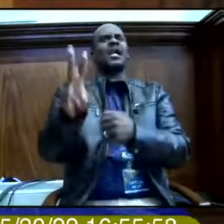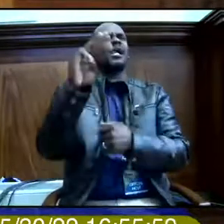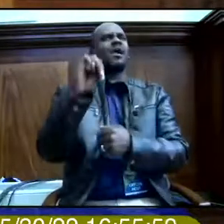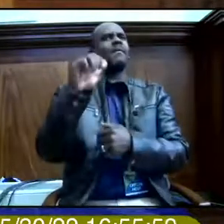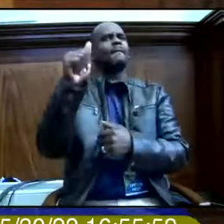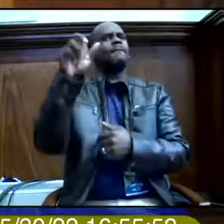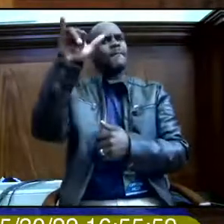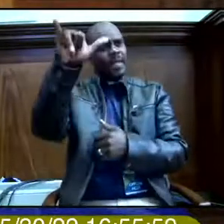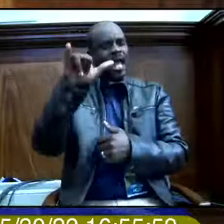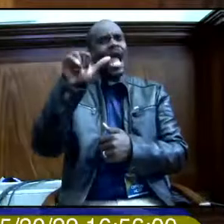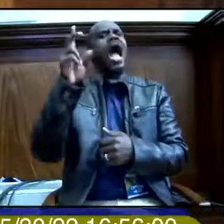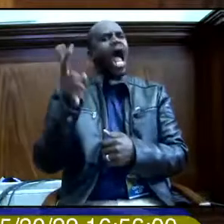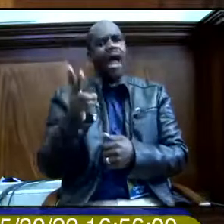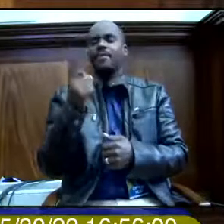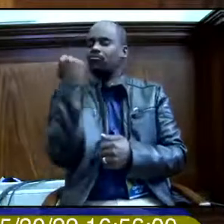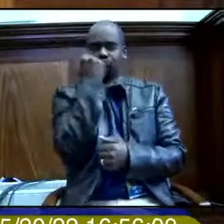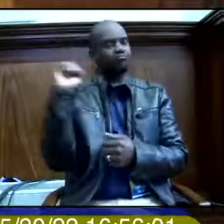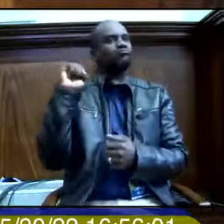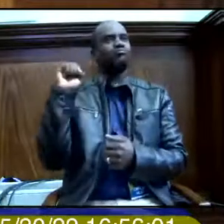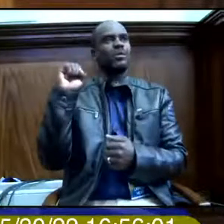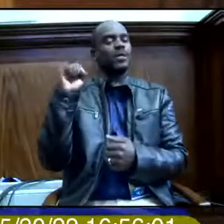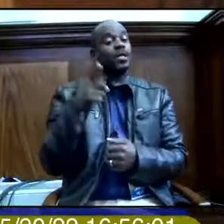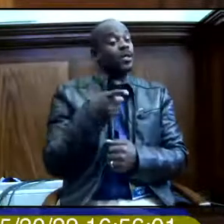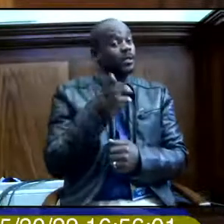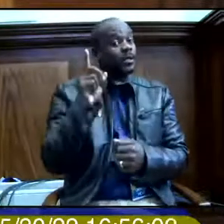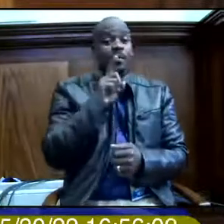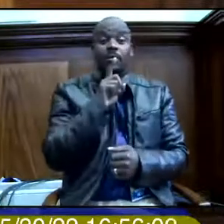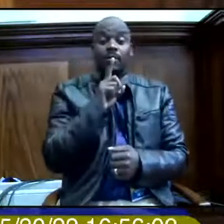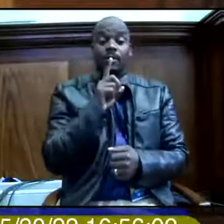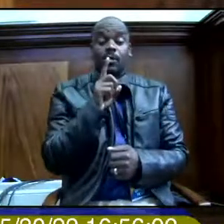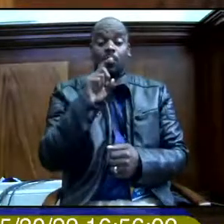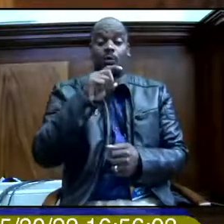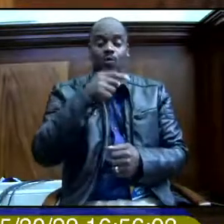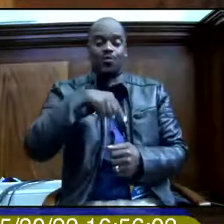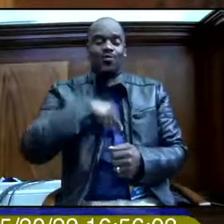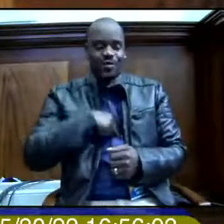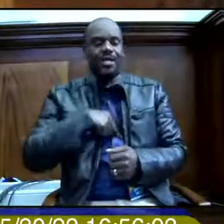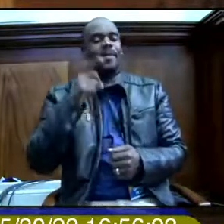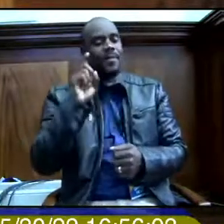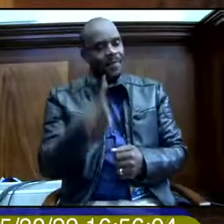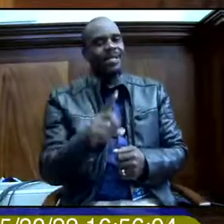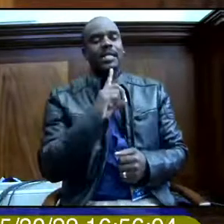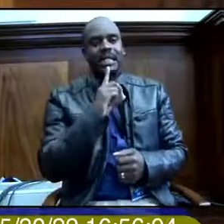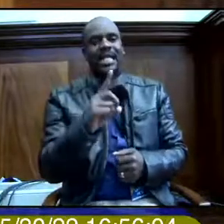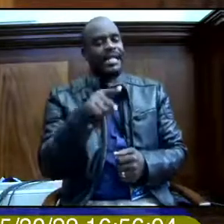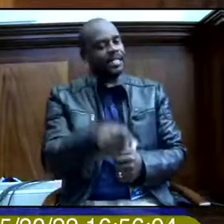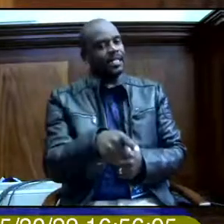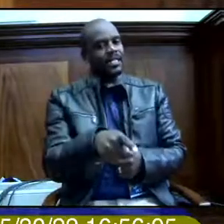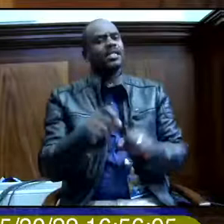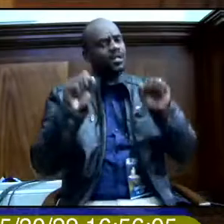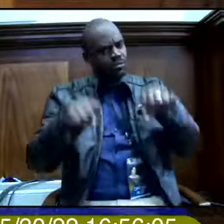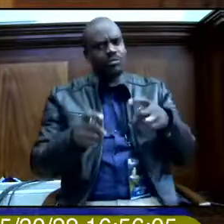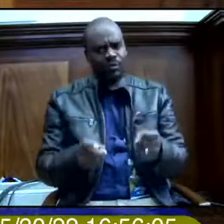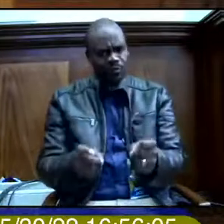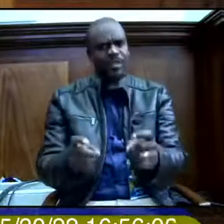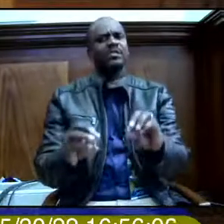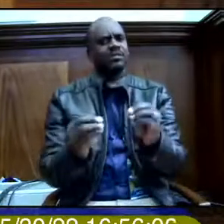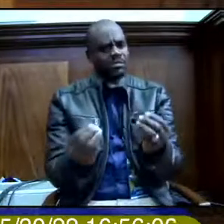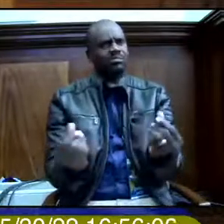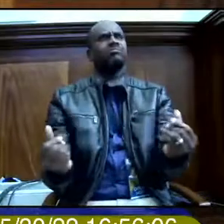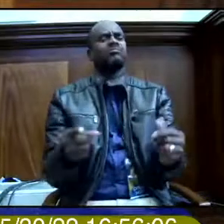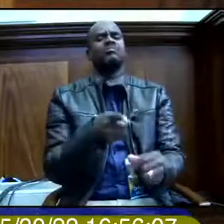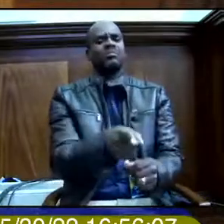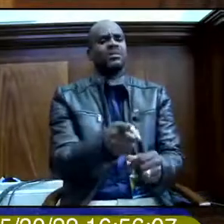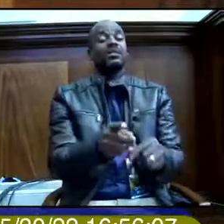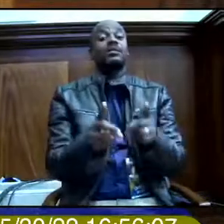hear progress we must be able to say this one was was raised like this this is how we have dealt with it or this